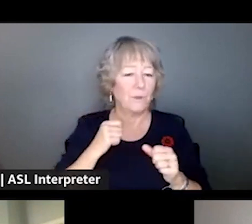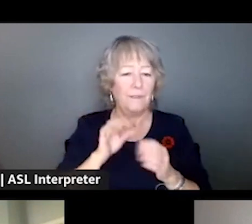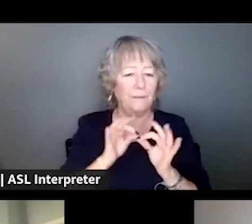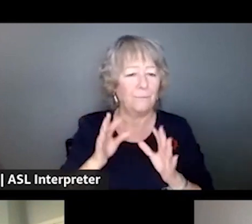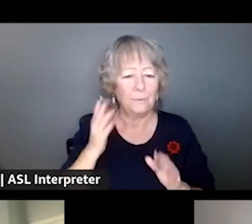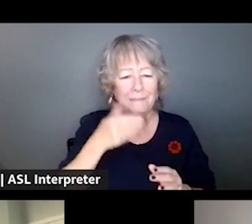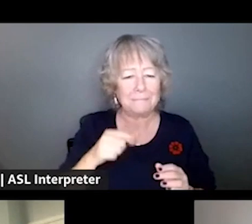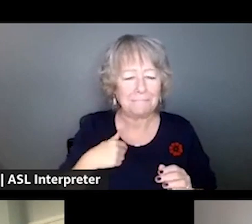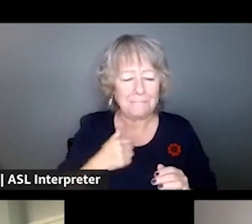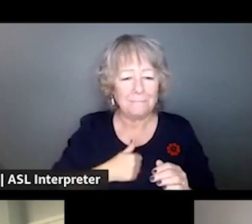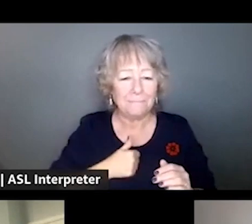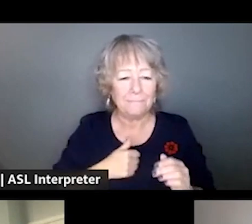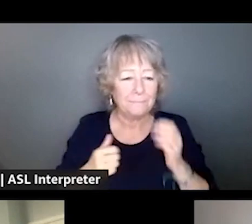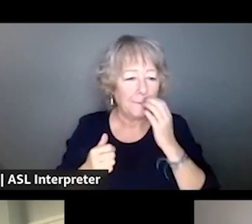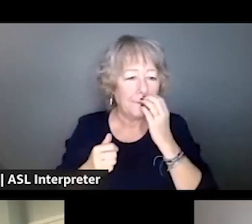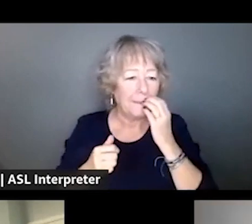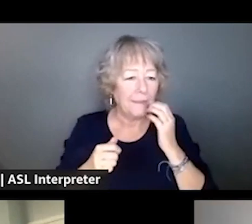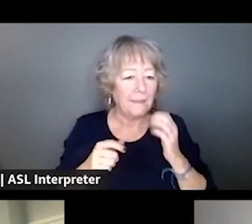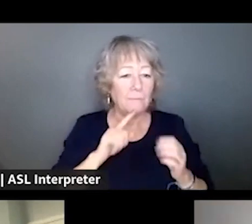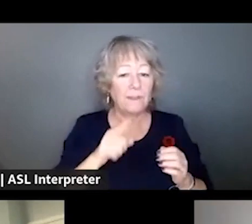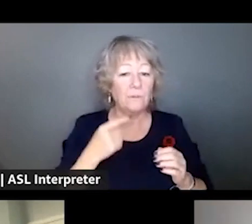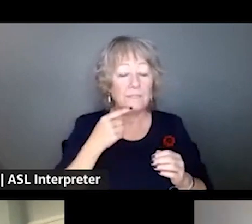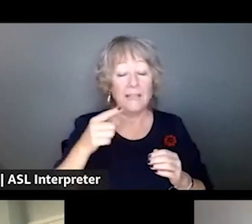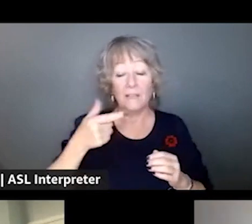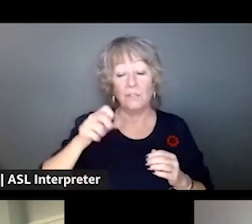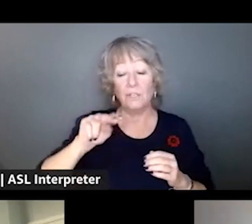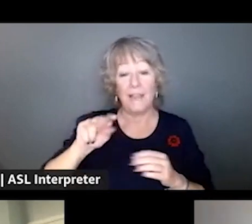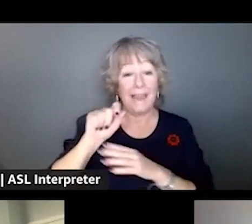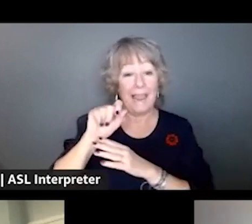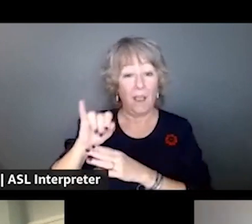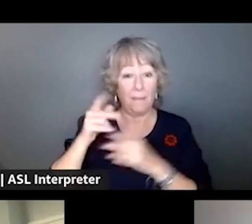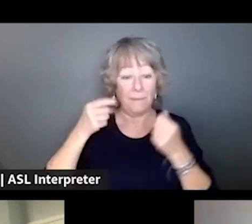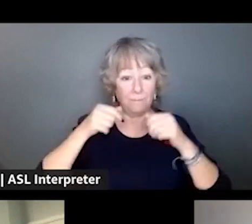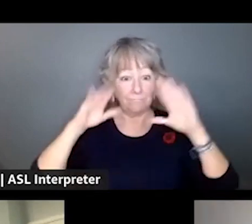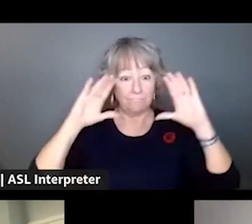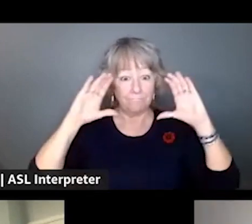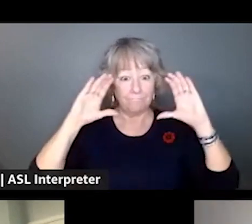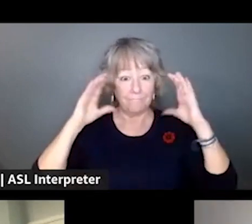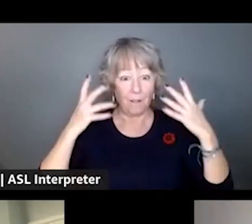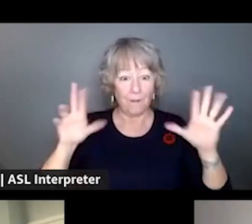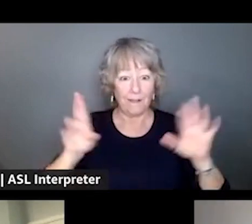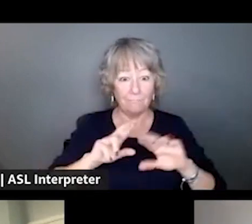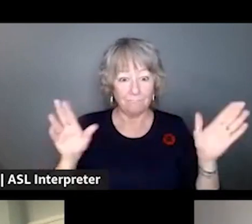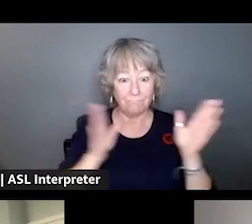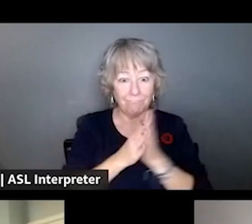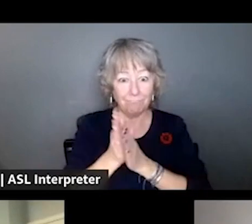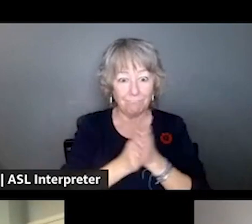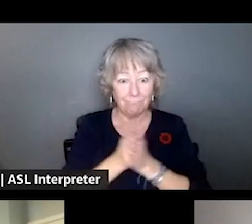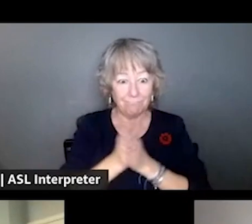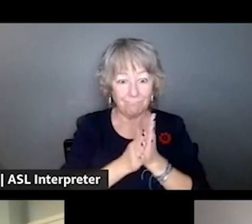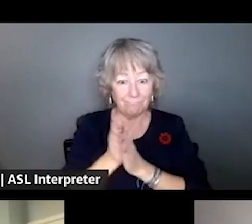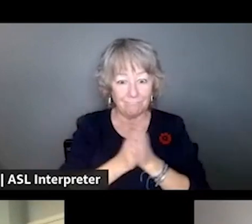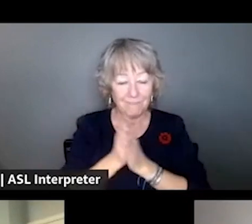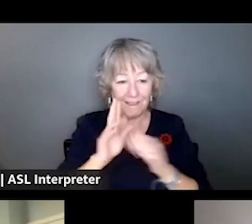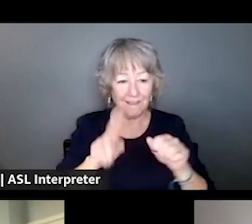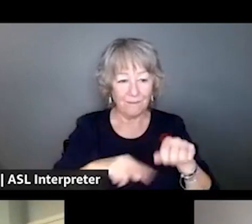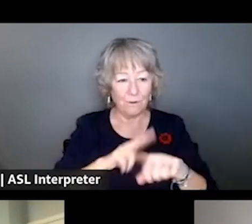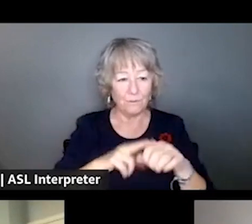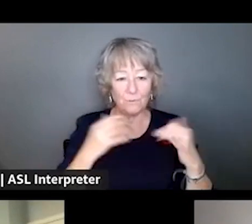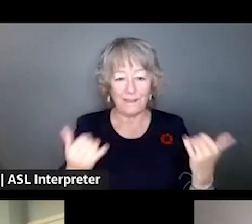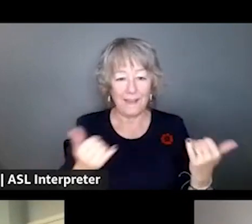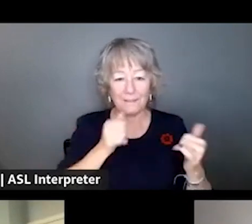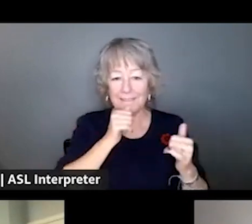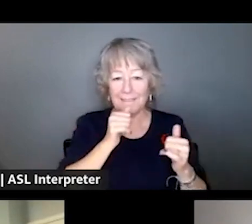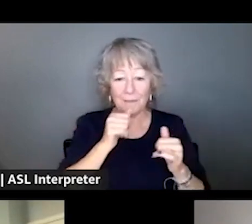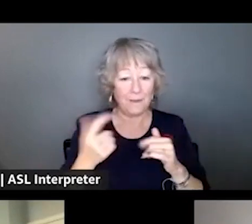Yeah, look, all you have to say is GenAI, and I think you've got everyone's attention, right? Yeah. The secret right now. That's all you